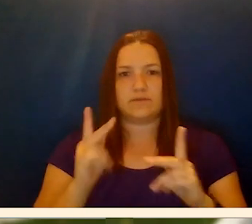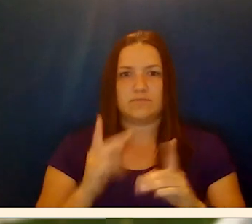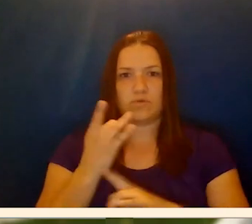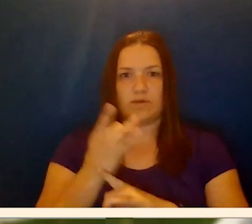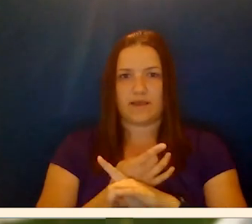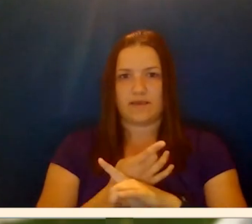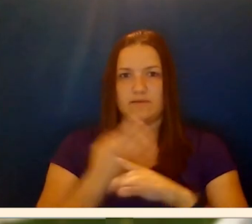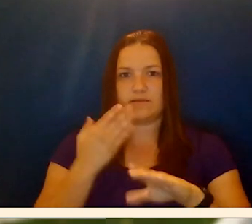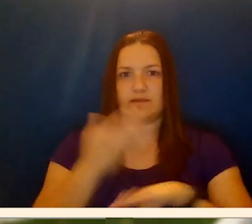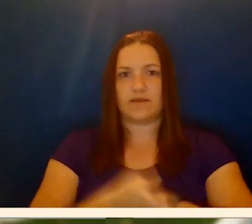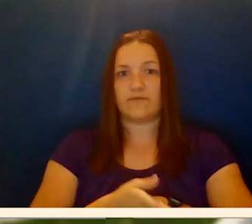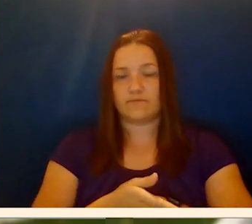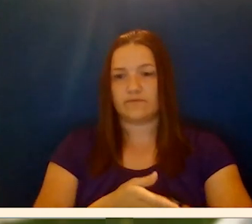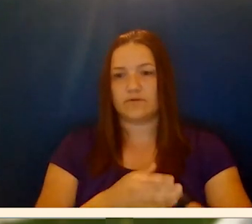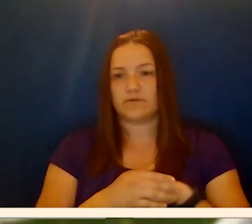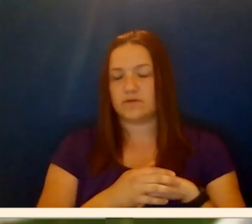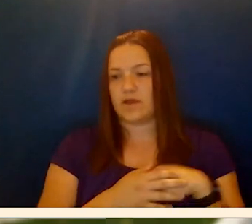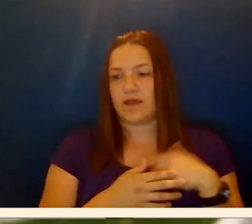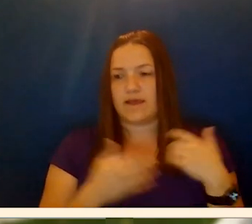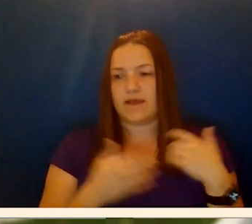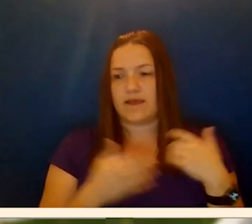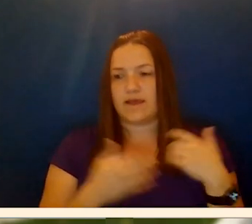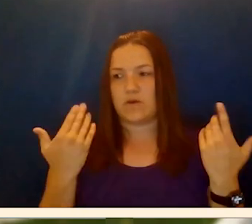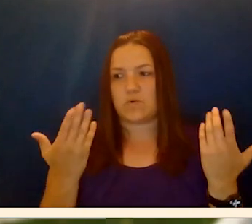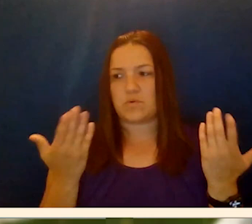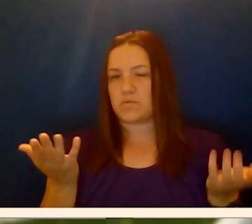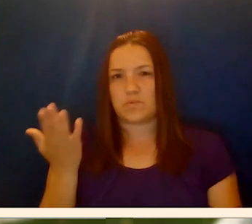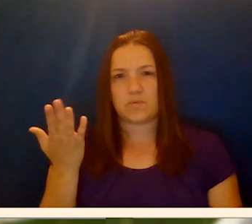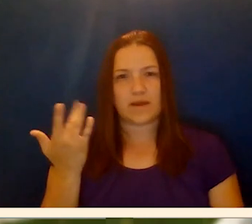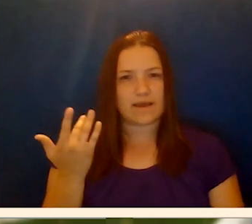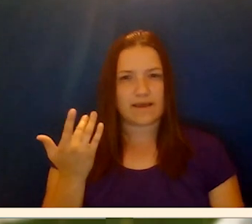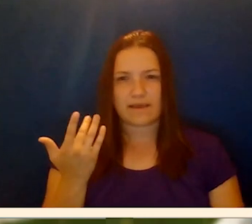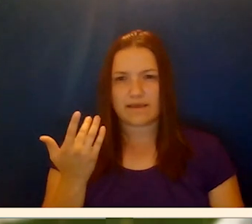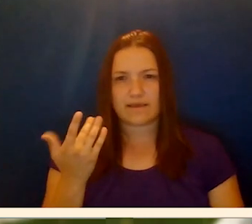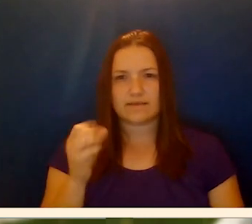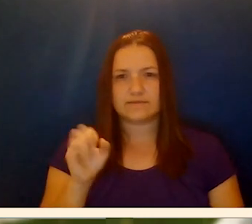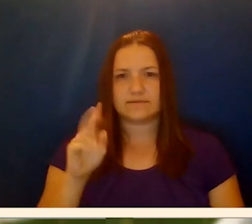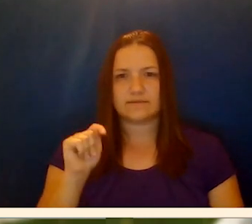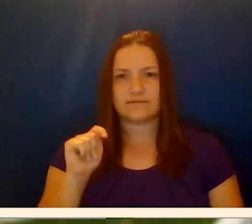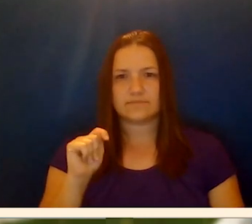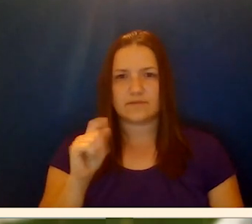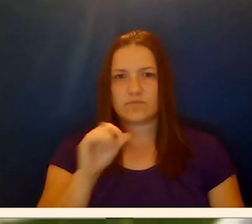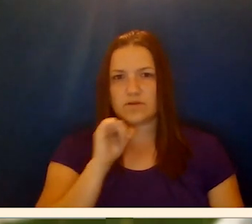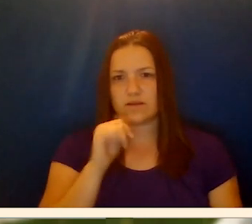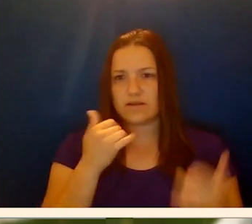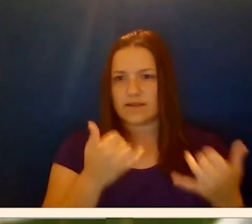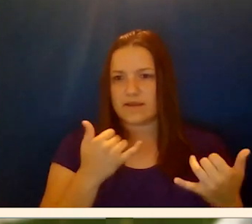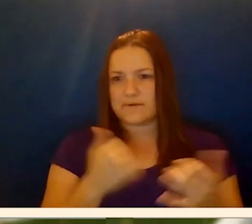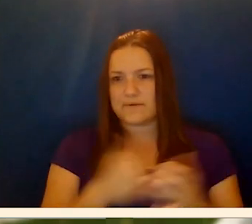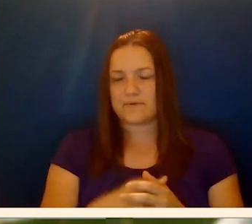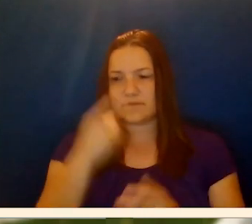know why it's September and not now, because immunocompromised are now. It could